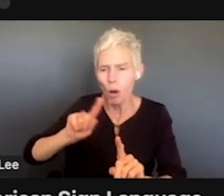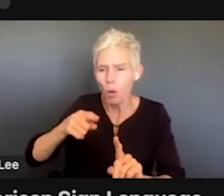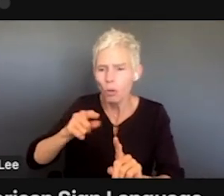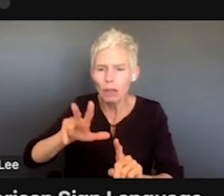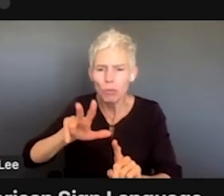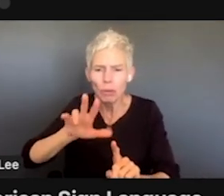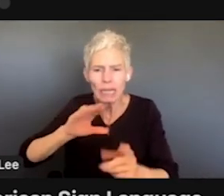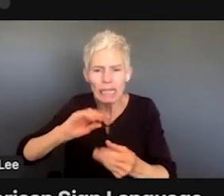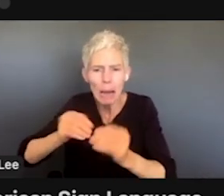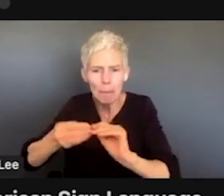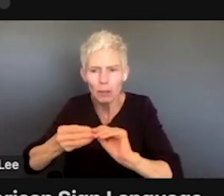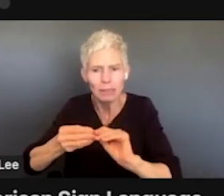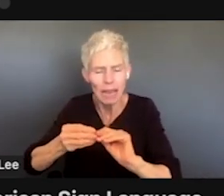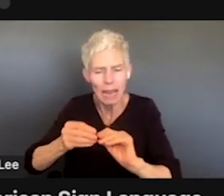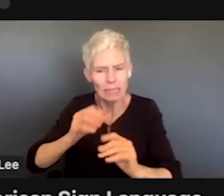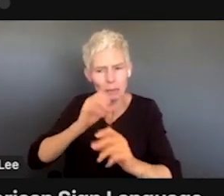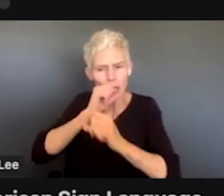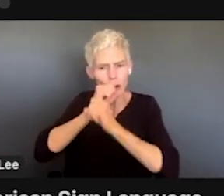built from there.